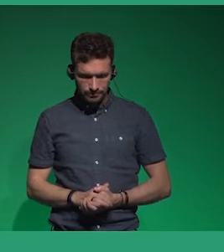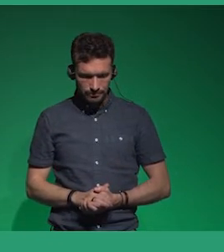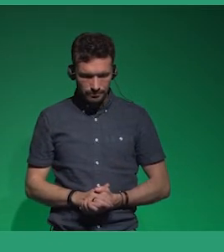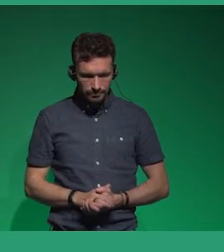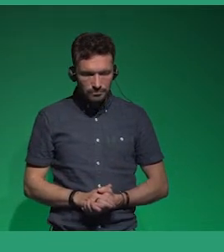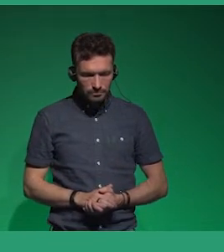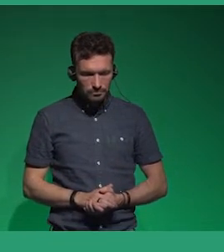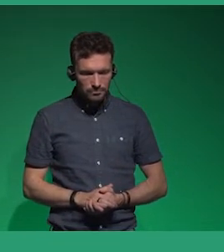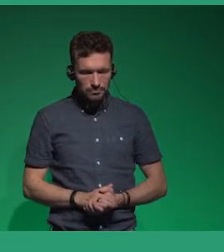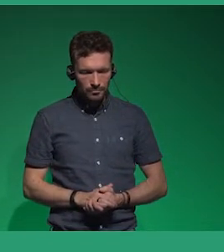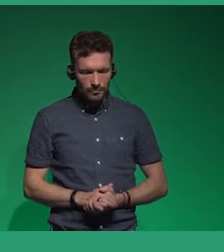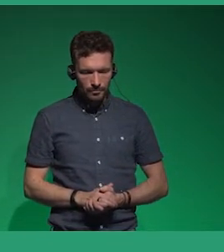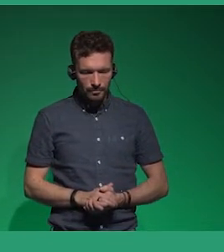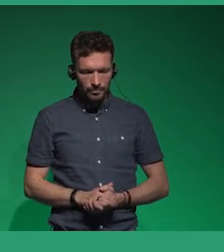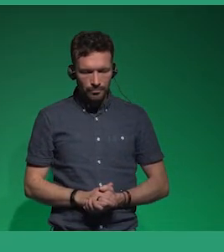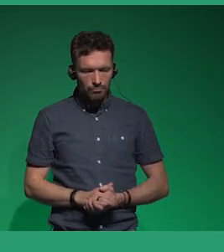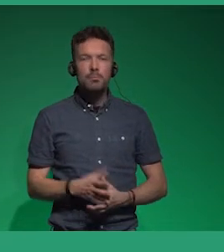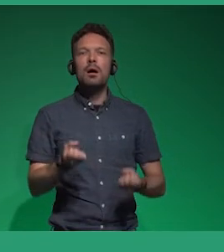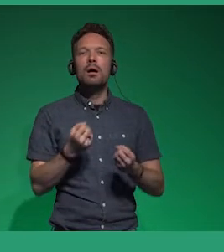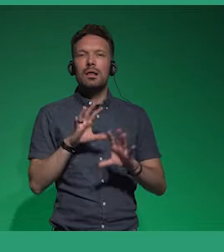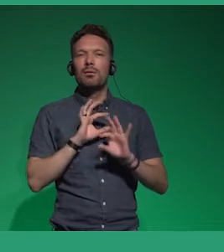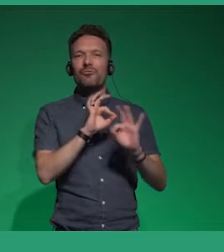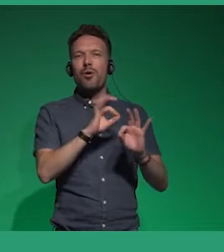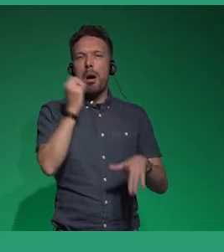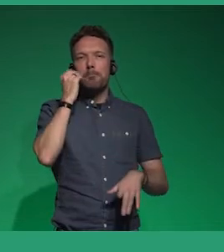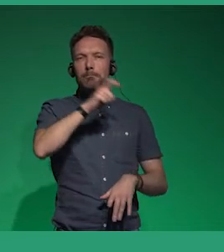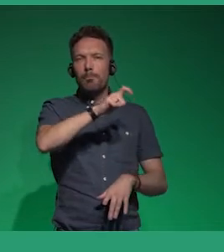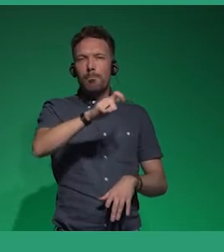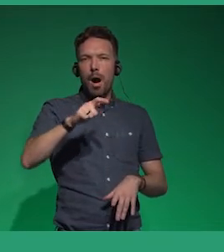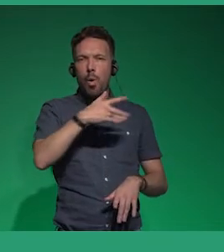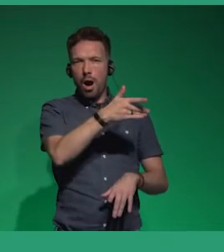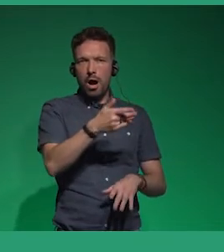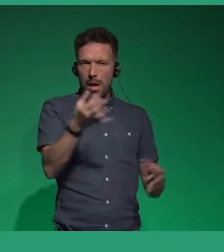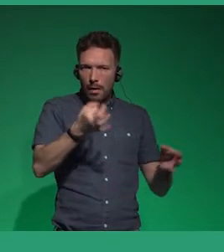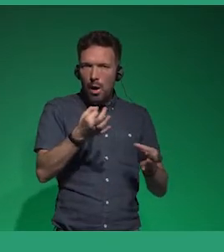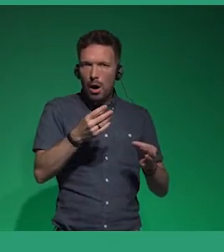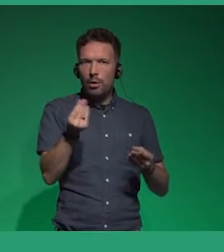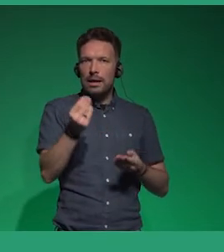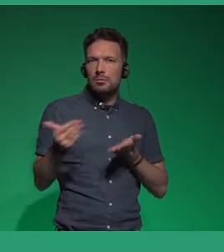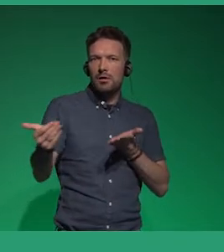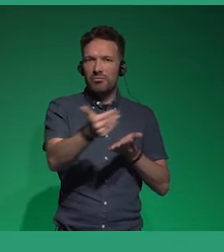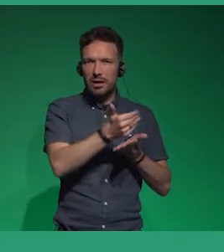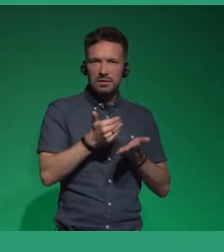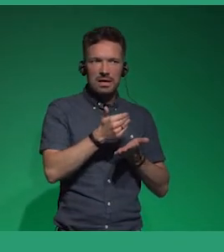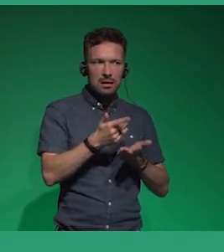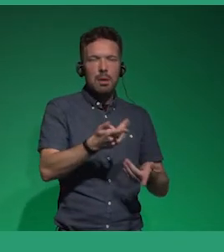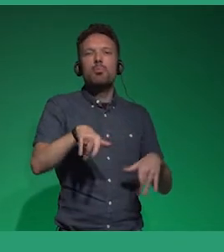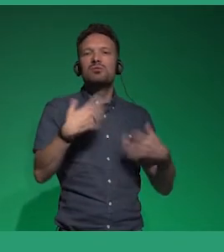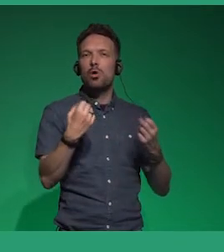So this community-led planning process will be kickstarted by an art science festival.